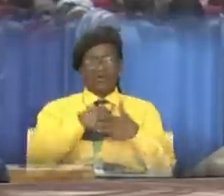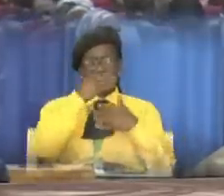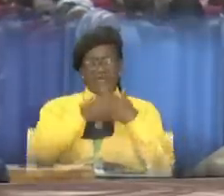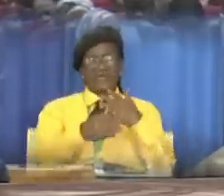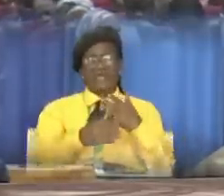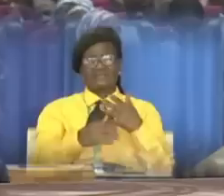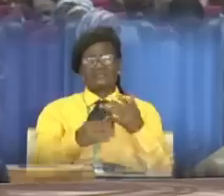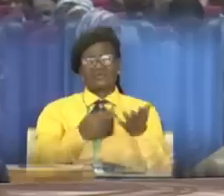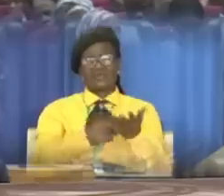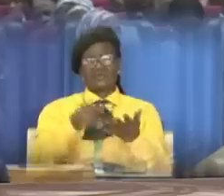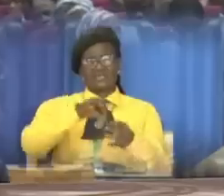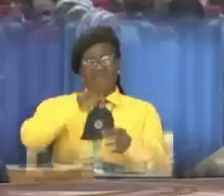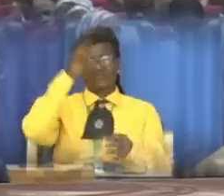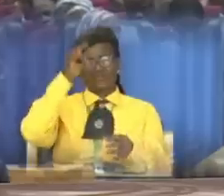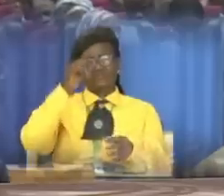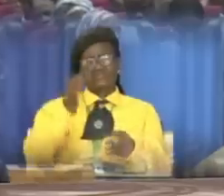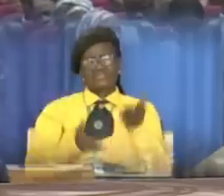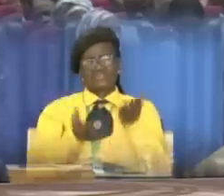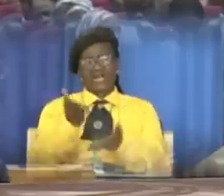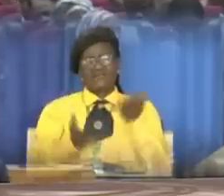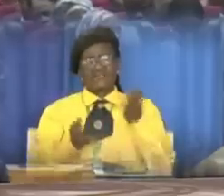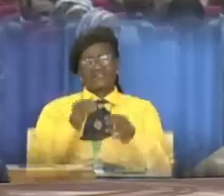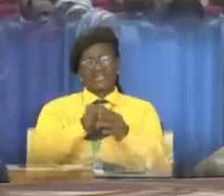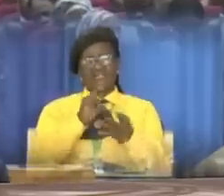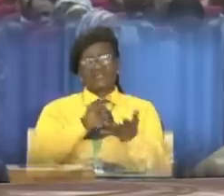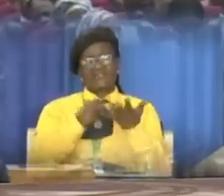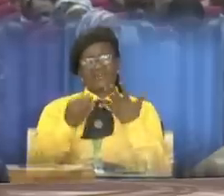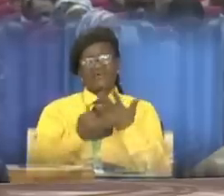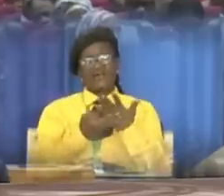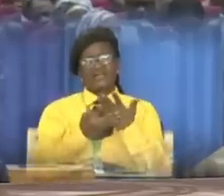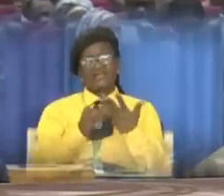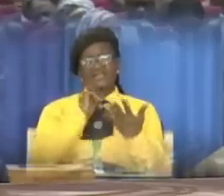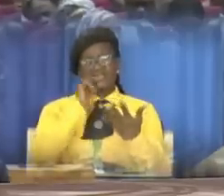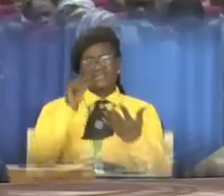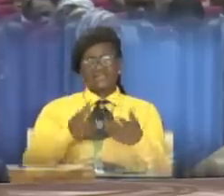February is Let There Be Light, Part 2.